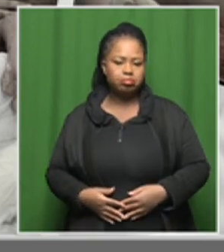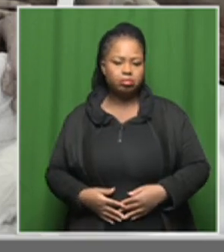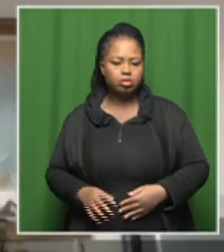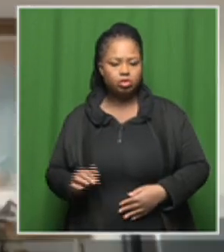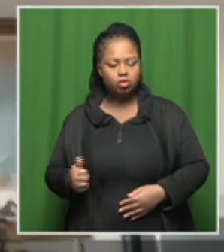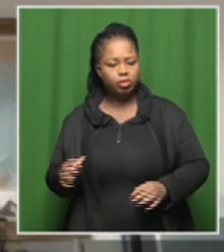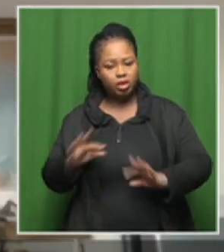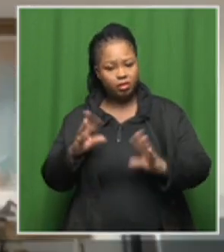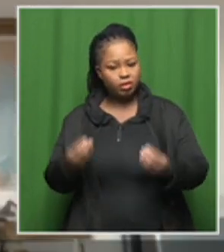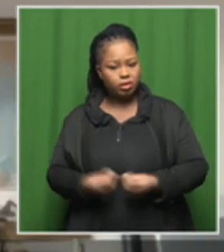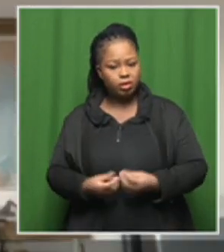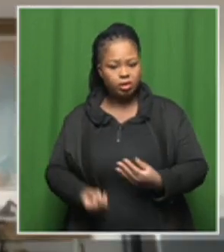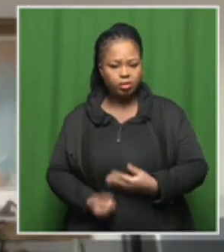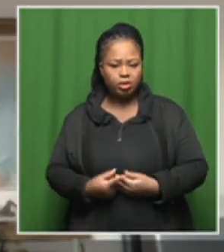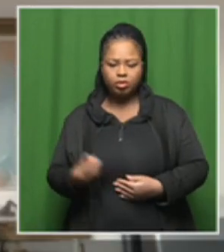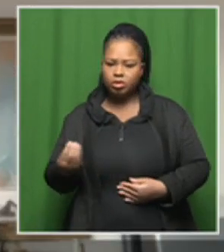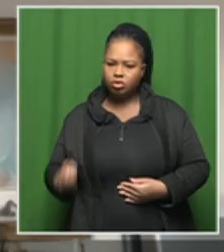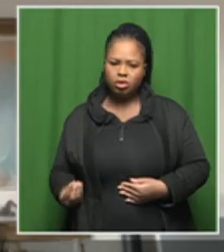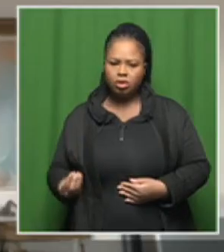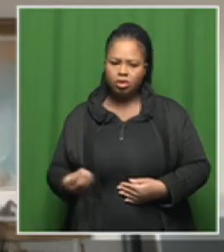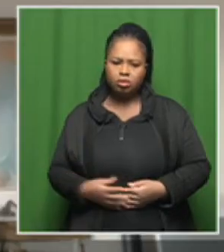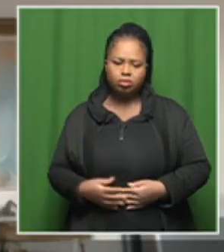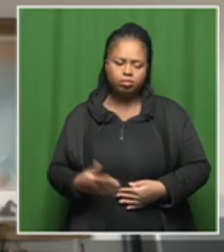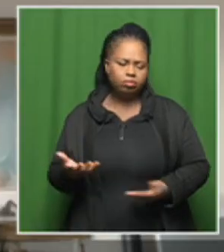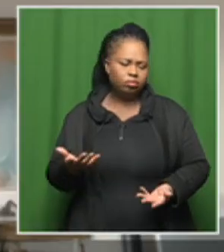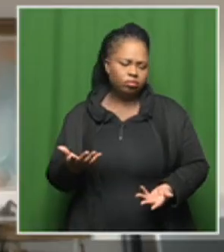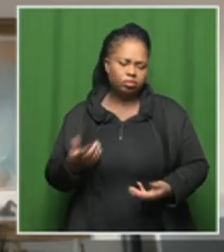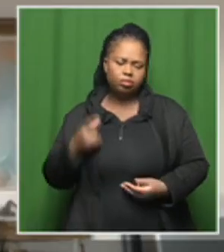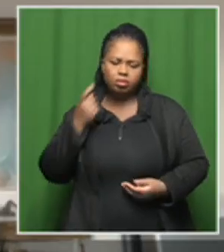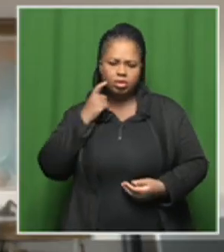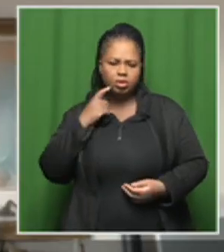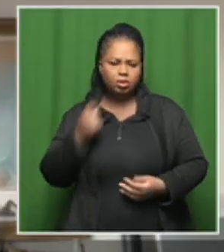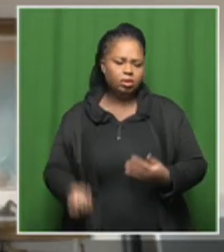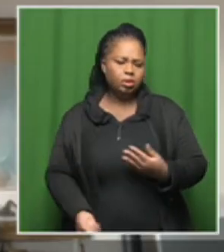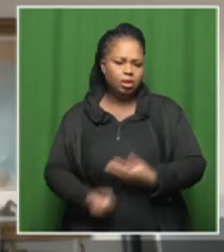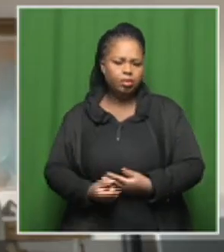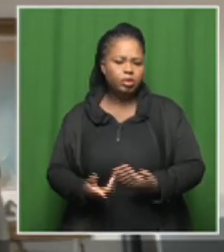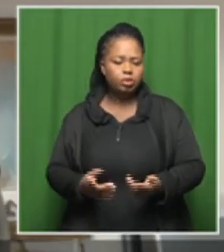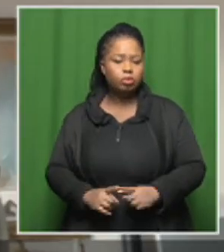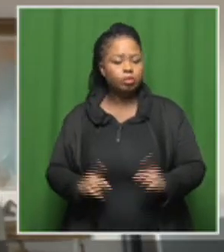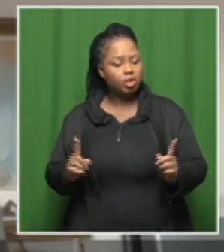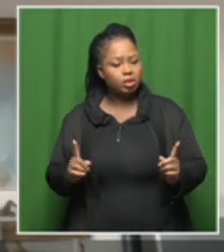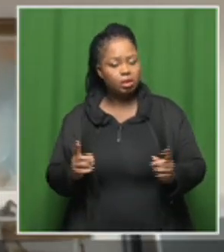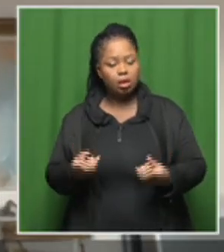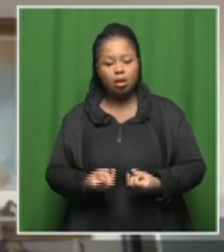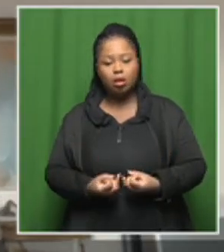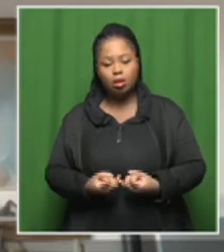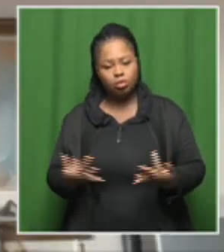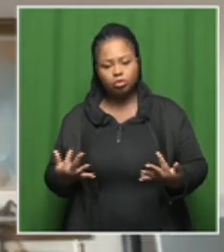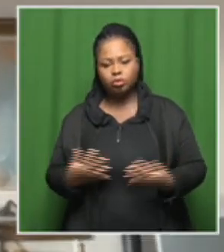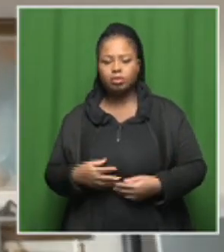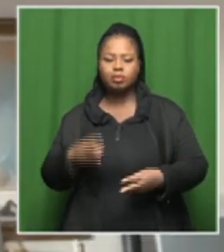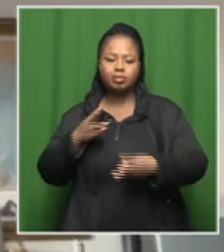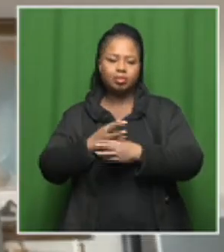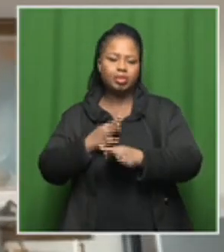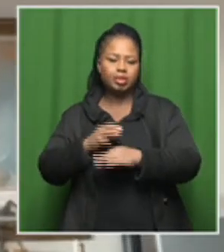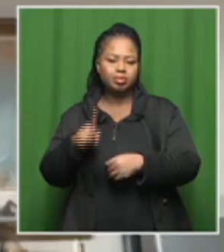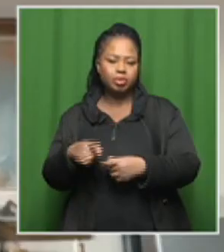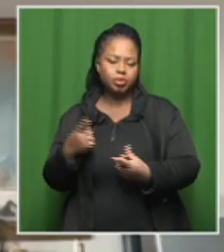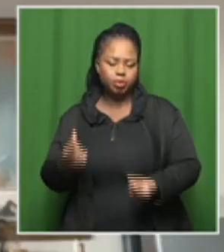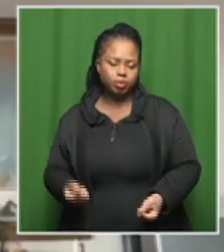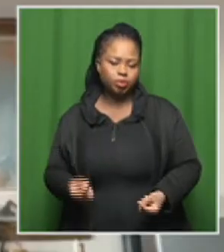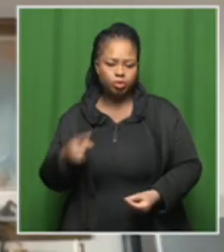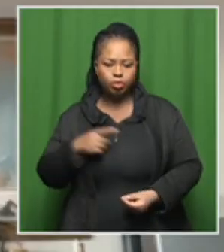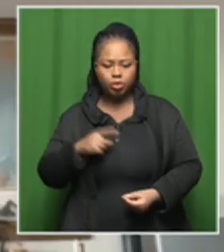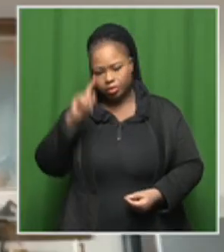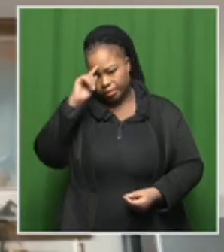of what had happened to my child and how simply it had happened. Although when I'm simplifying it, there's still a lot that parents have to do, because after that my